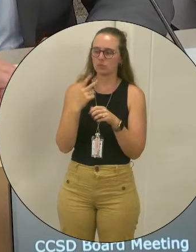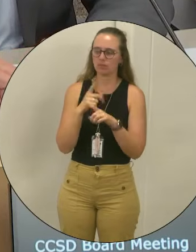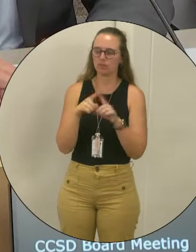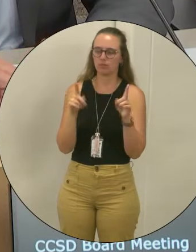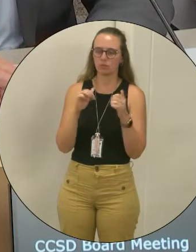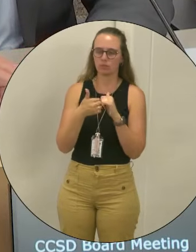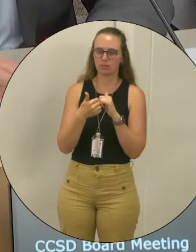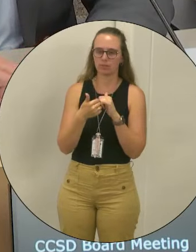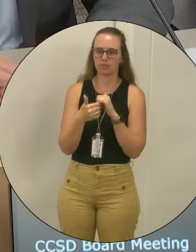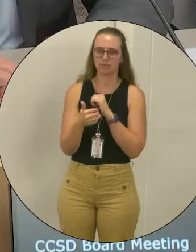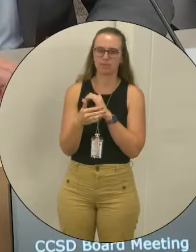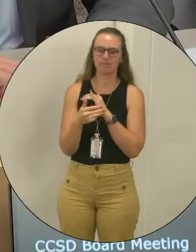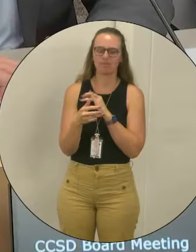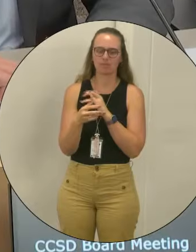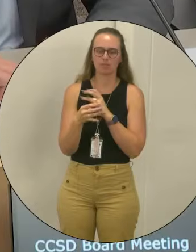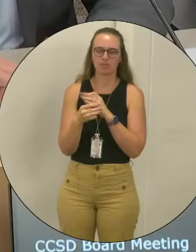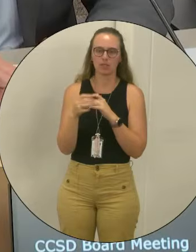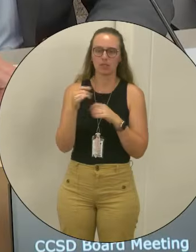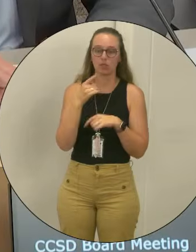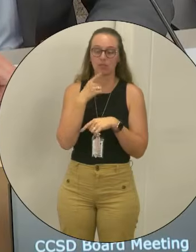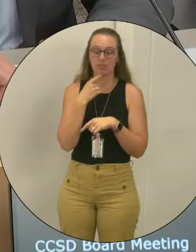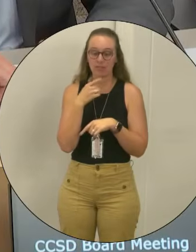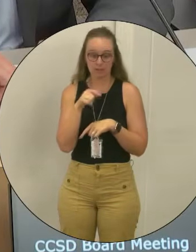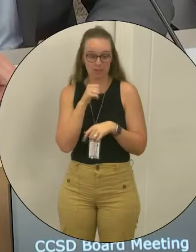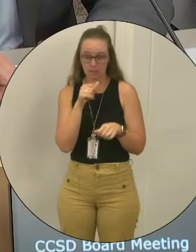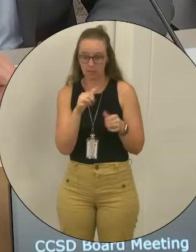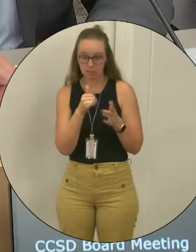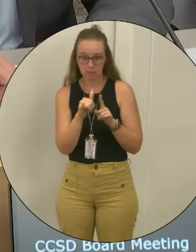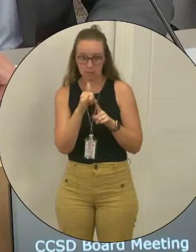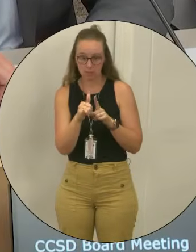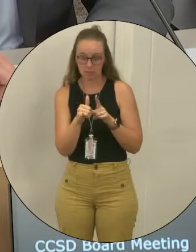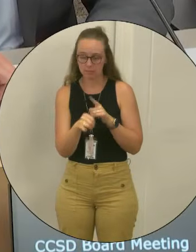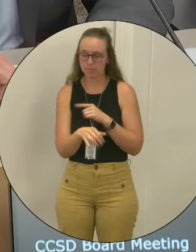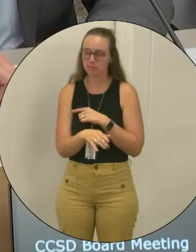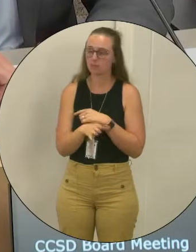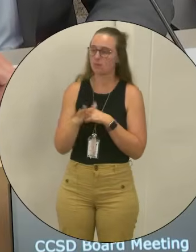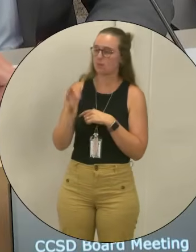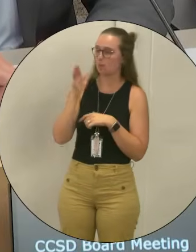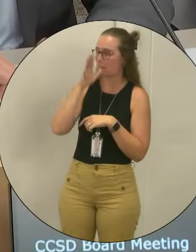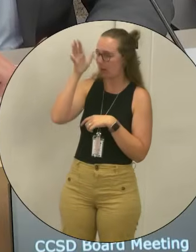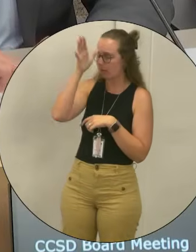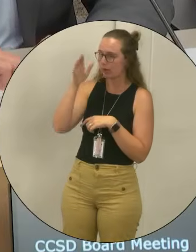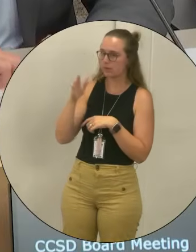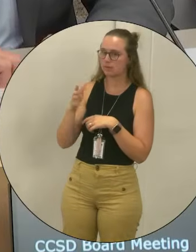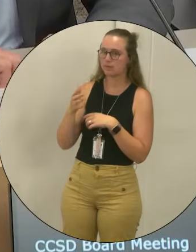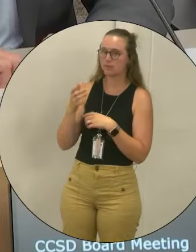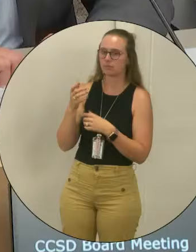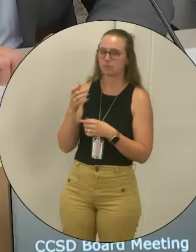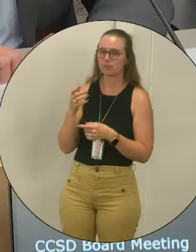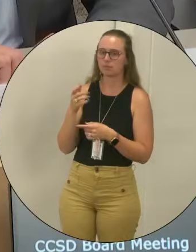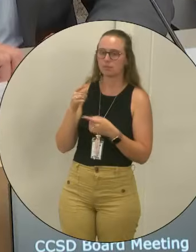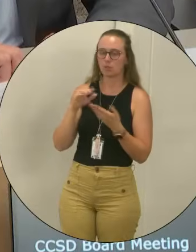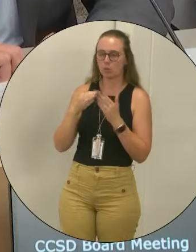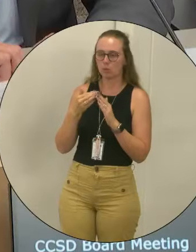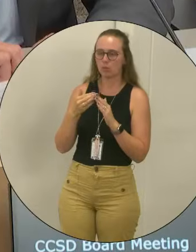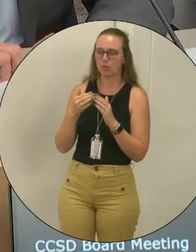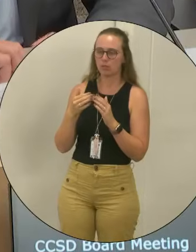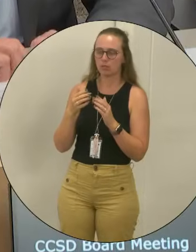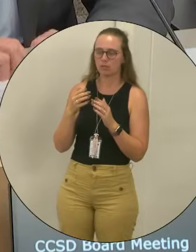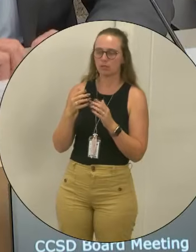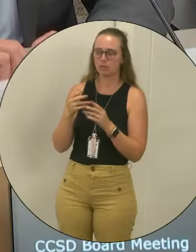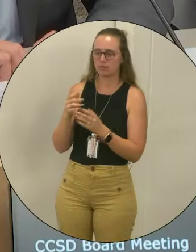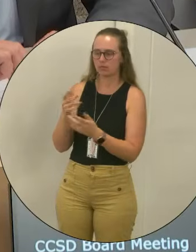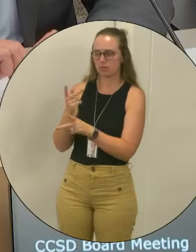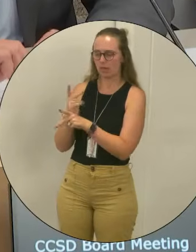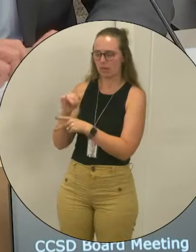if you say that this is not bullying, then as a parent or as a community care for that student,